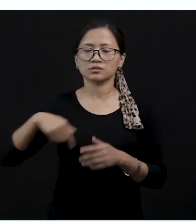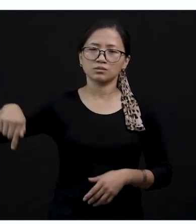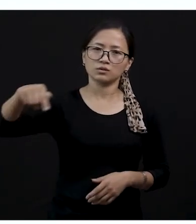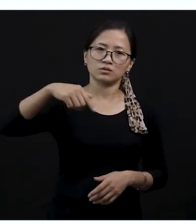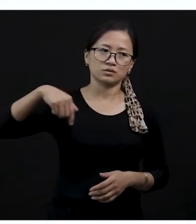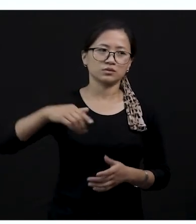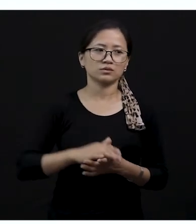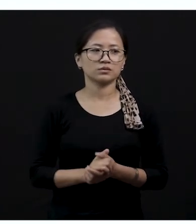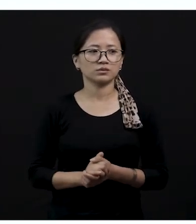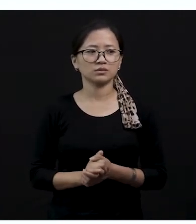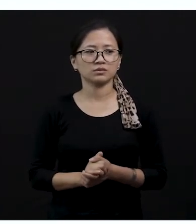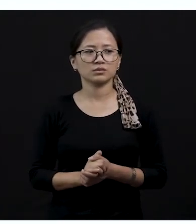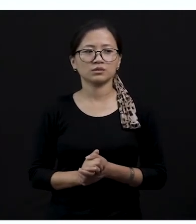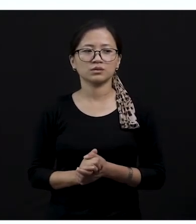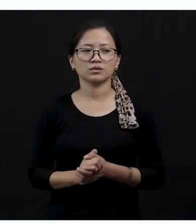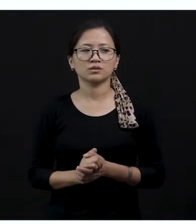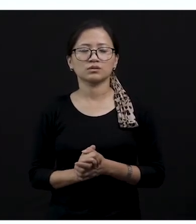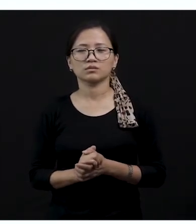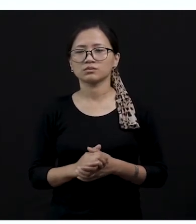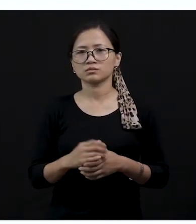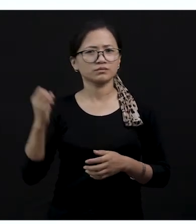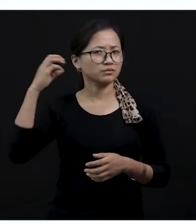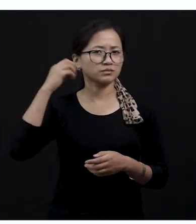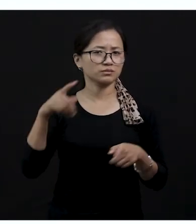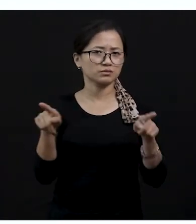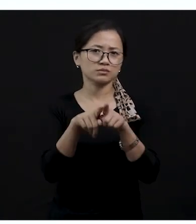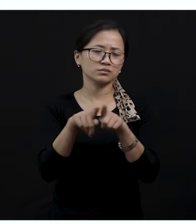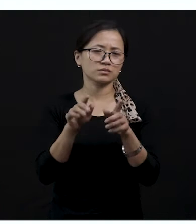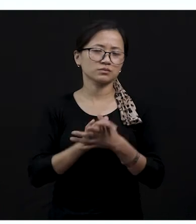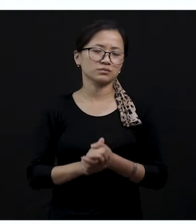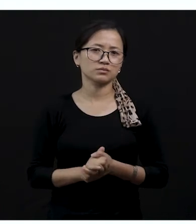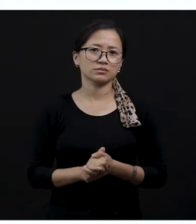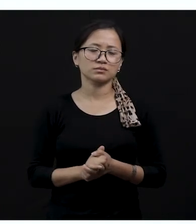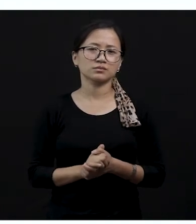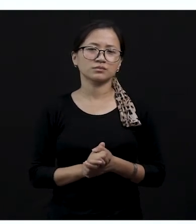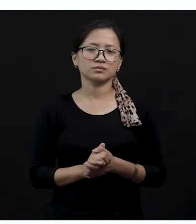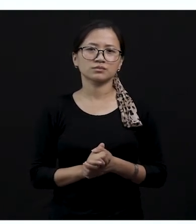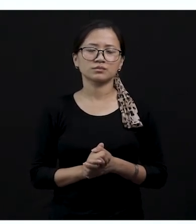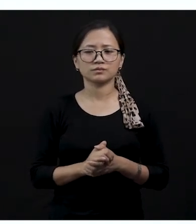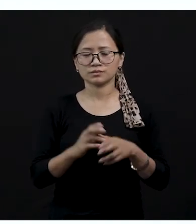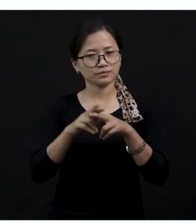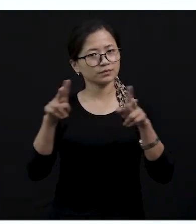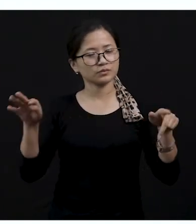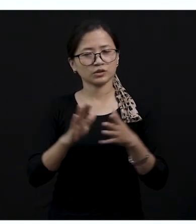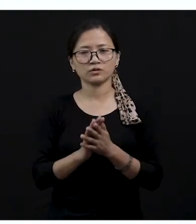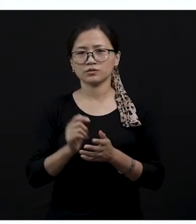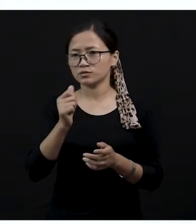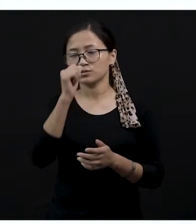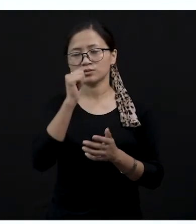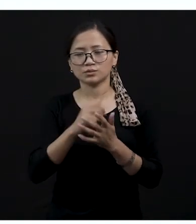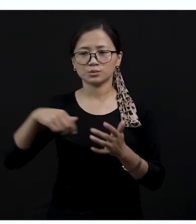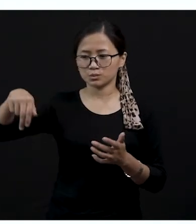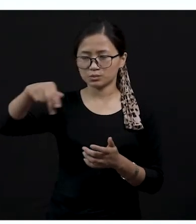bond. Does it sound similar? No, I don't think so. See, tent is different from bond,